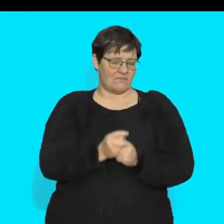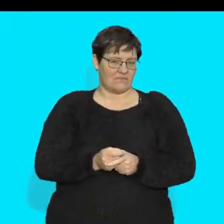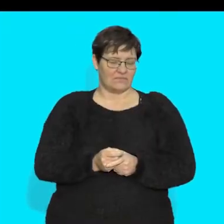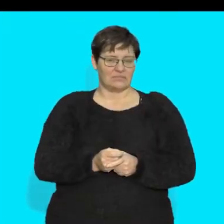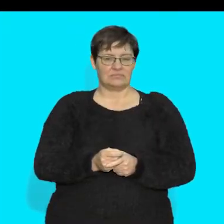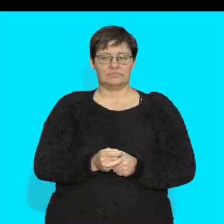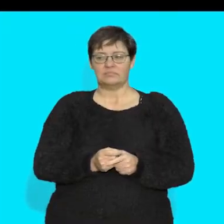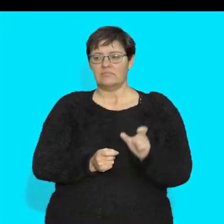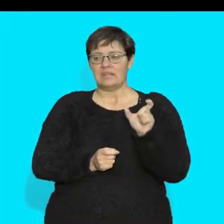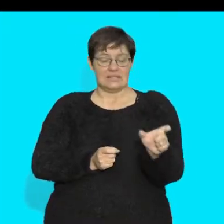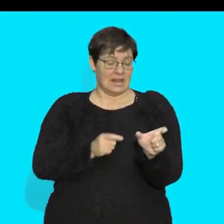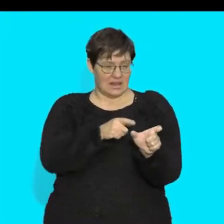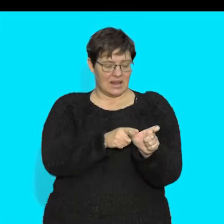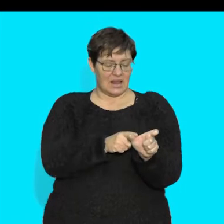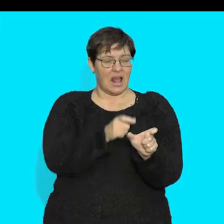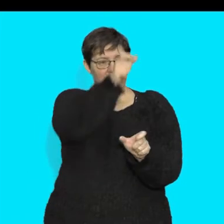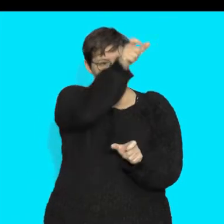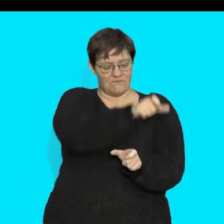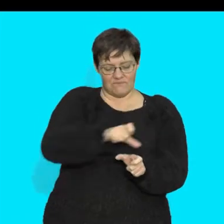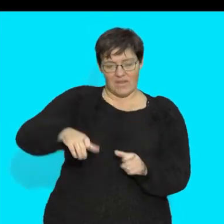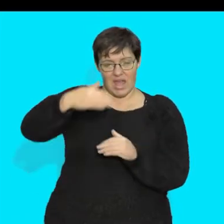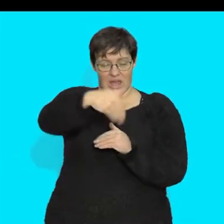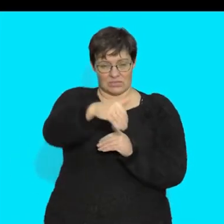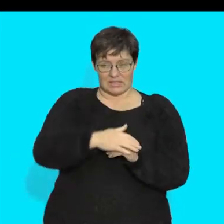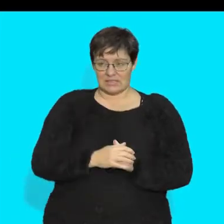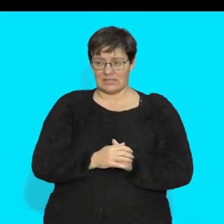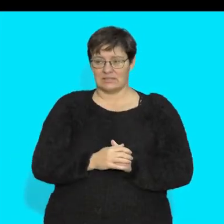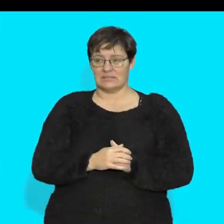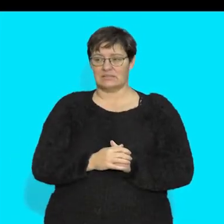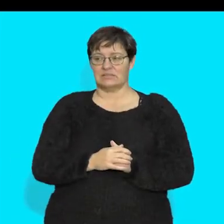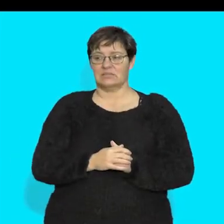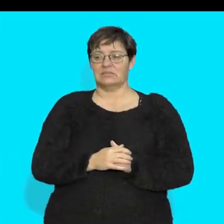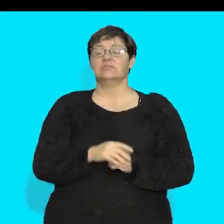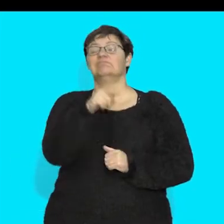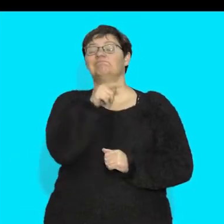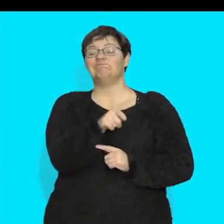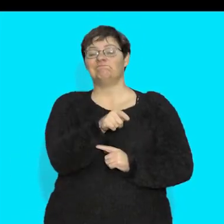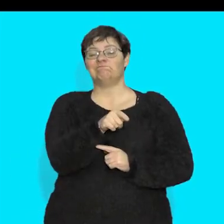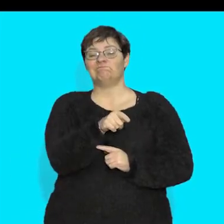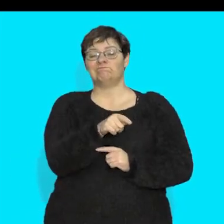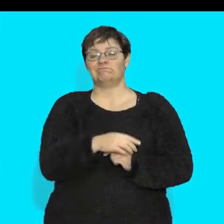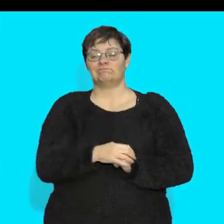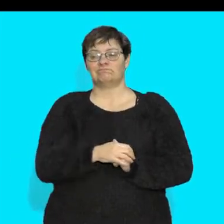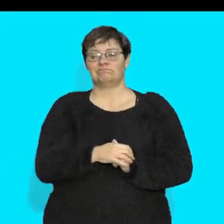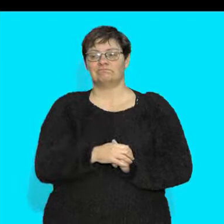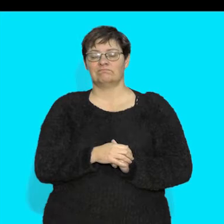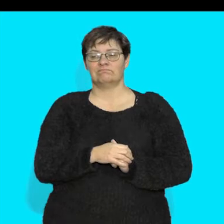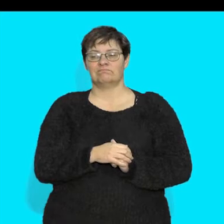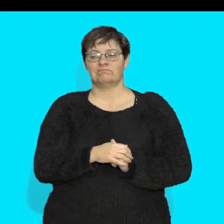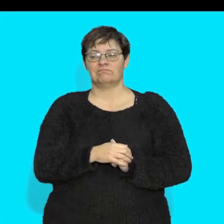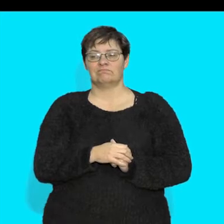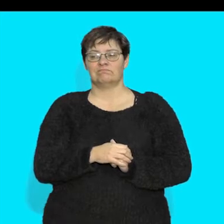this cell has got an outer layer, which I've just outlined there, and that's the, I've